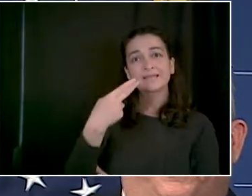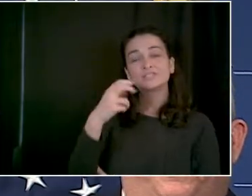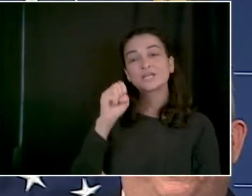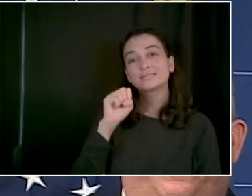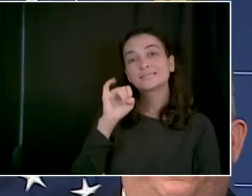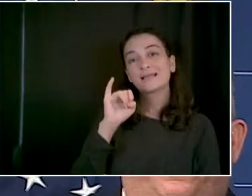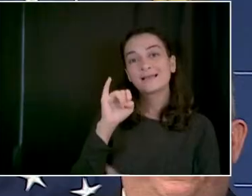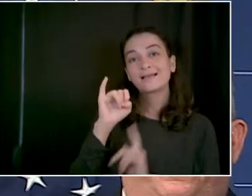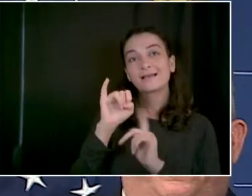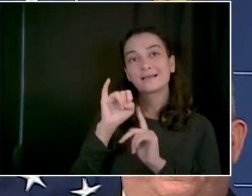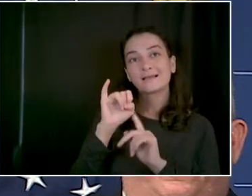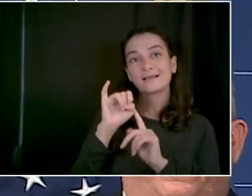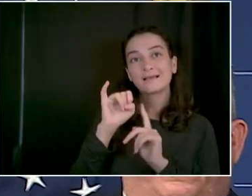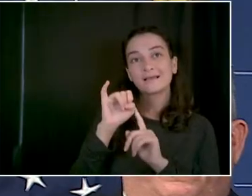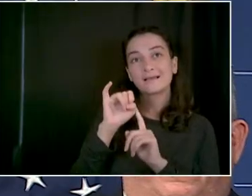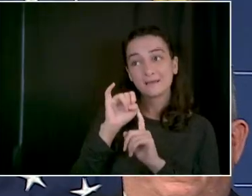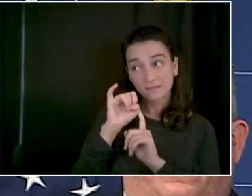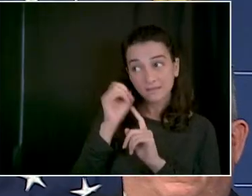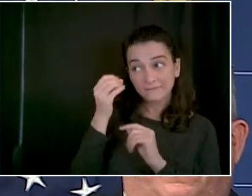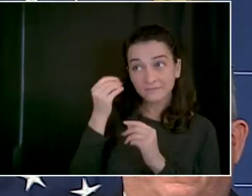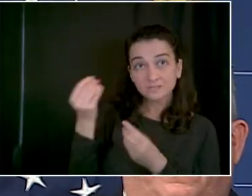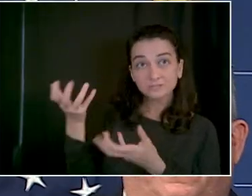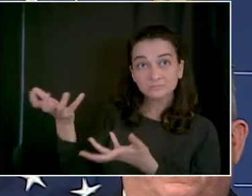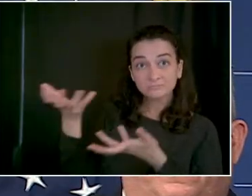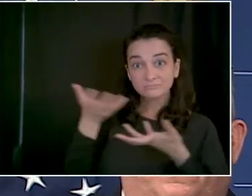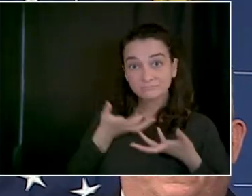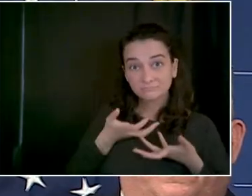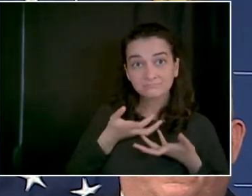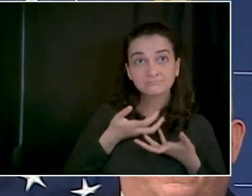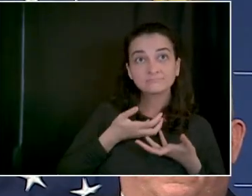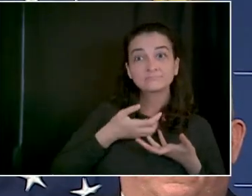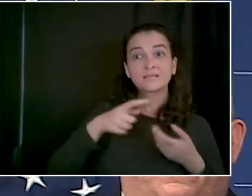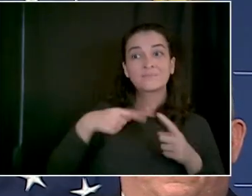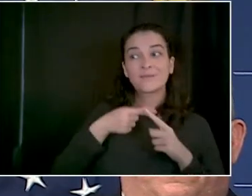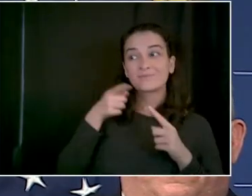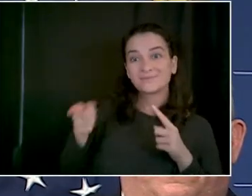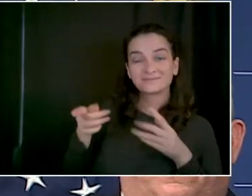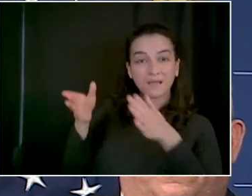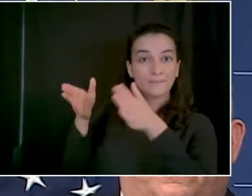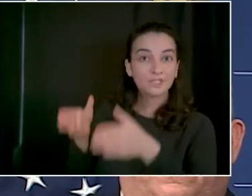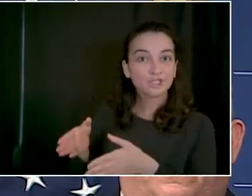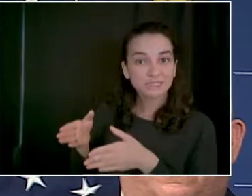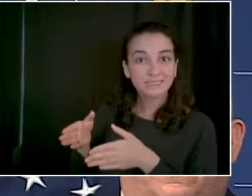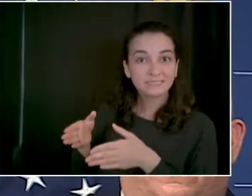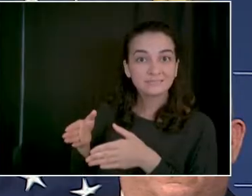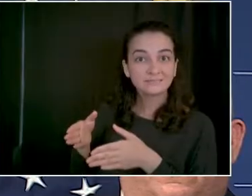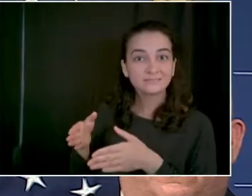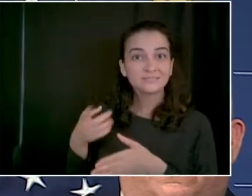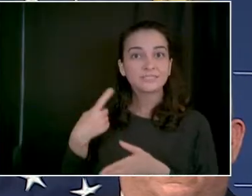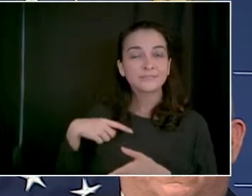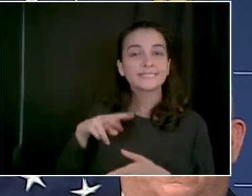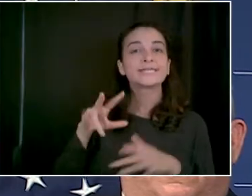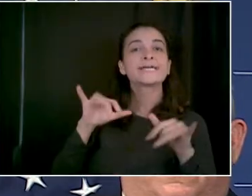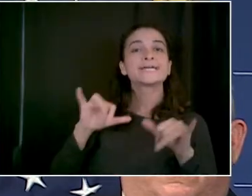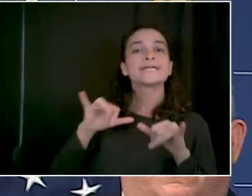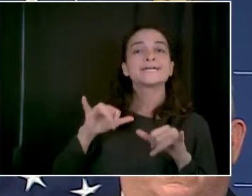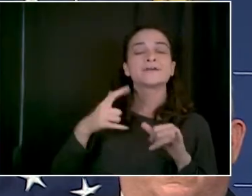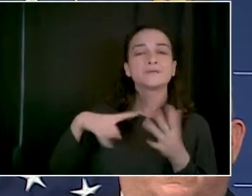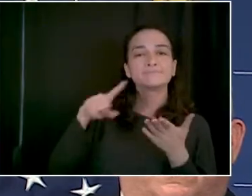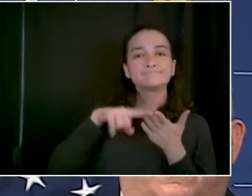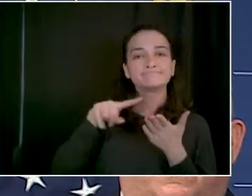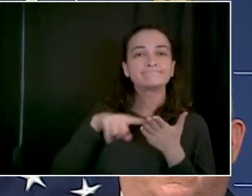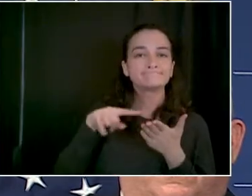individual in question. When we get that type of information or request into our real-time crime center from